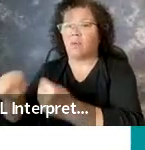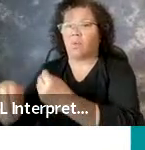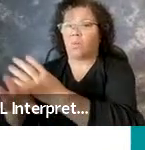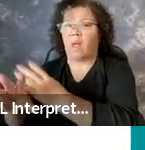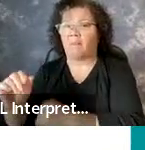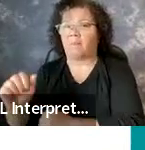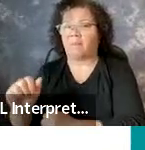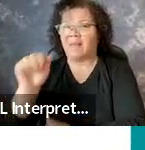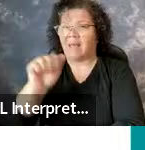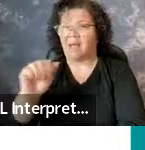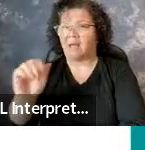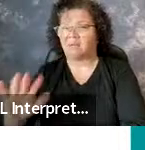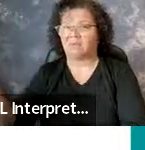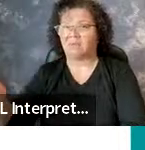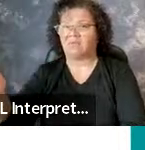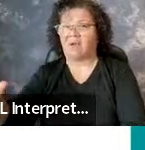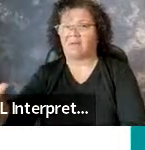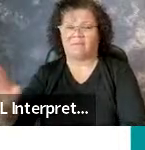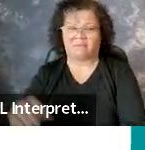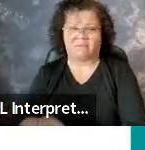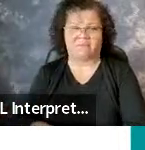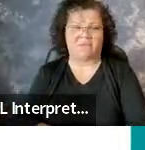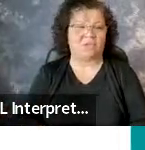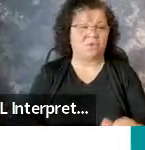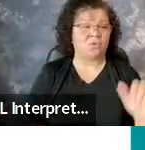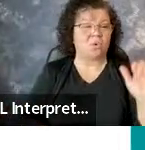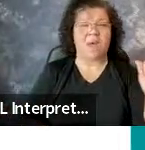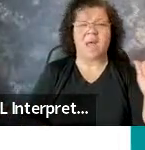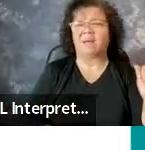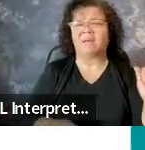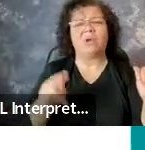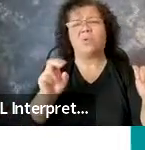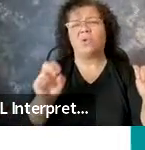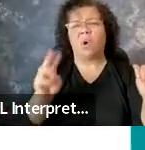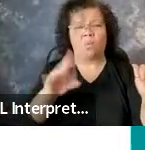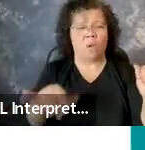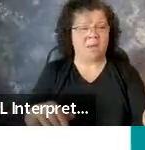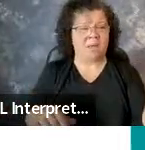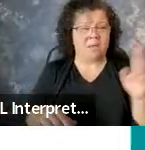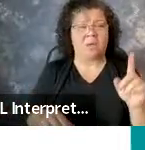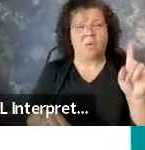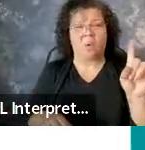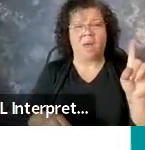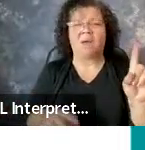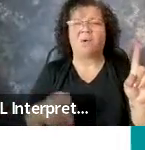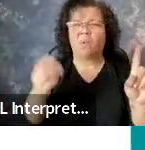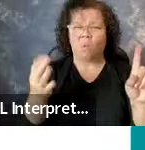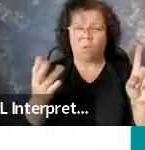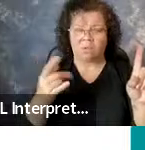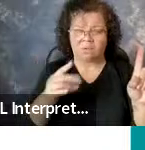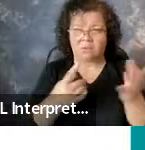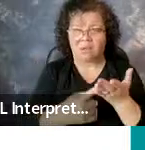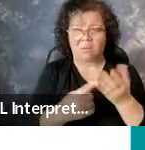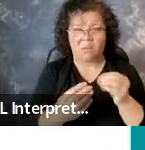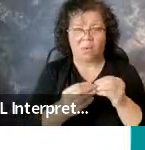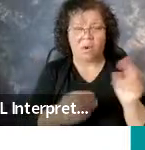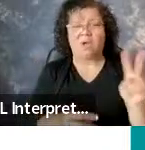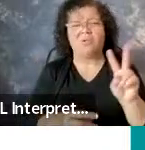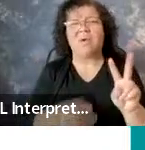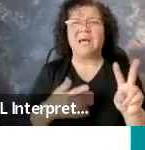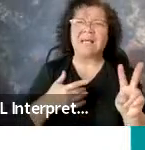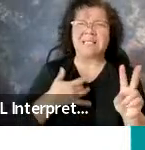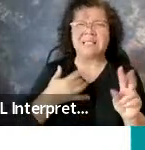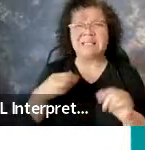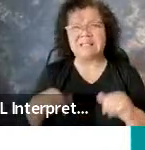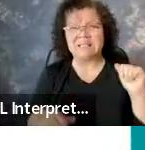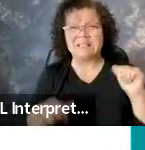which is no way, I don't support this, hold on, I'd like to talk about it more. R2 is I have reservations, but I could